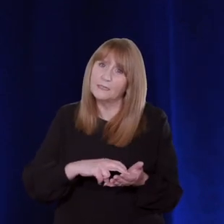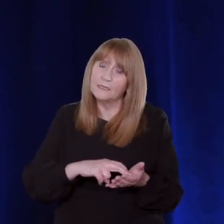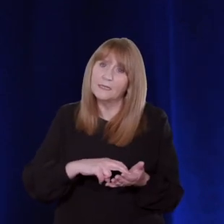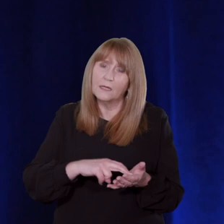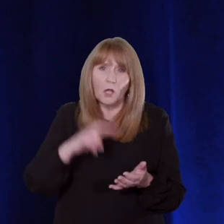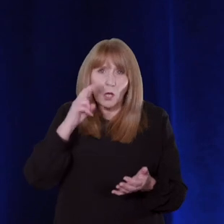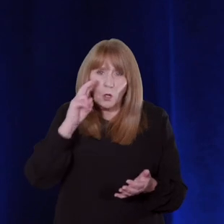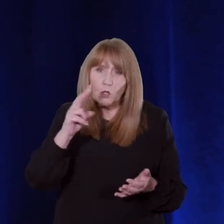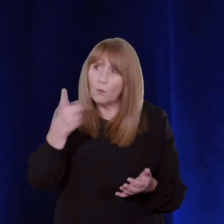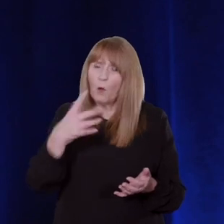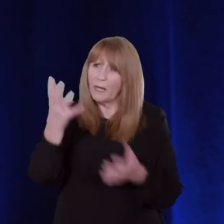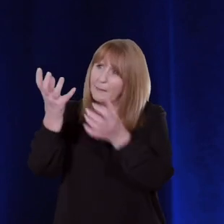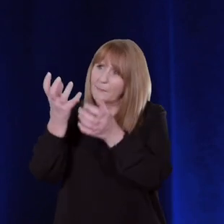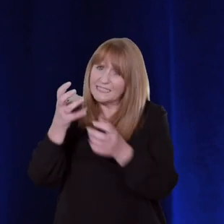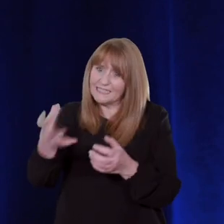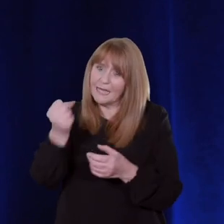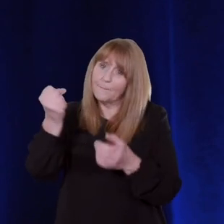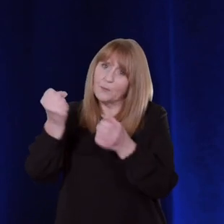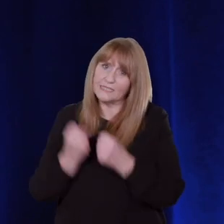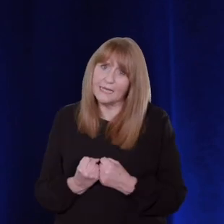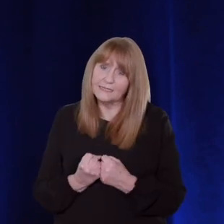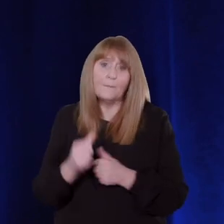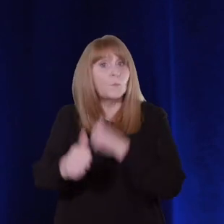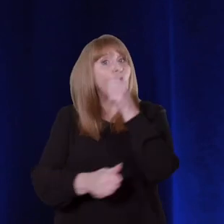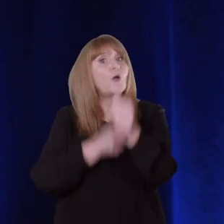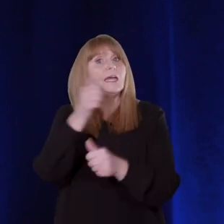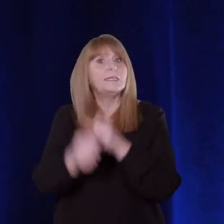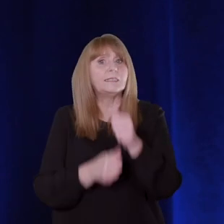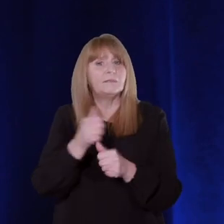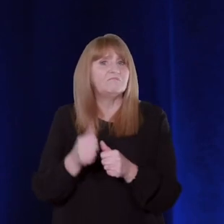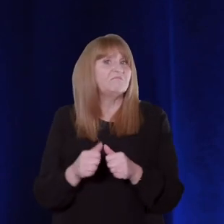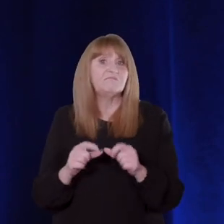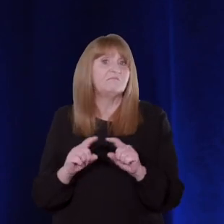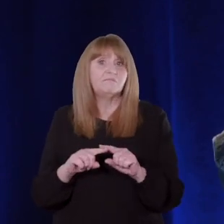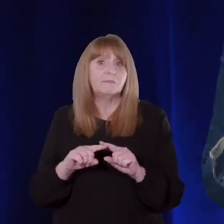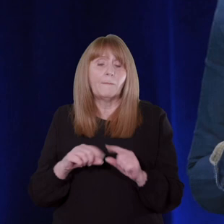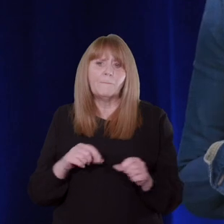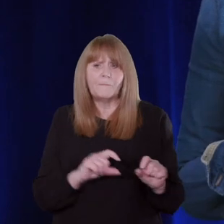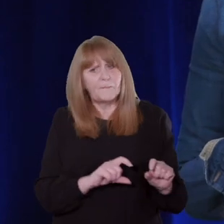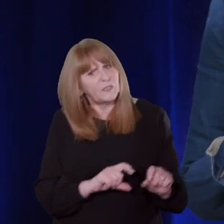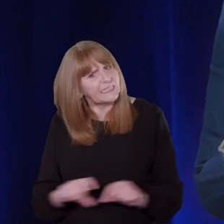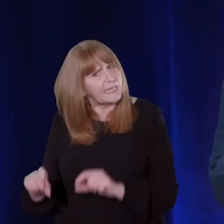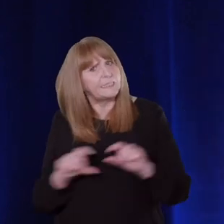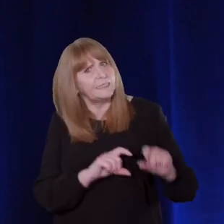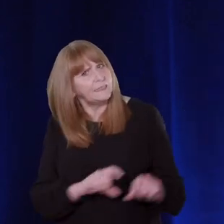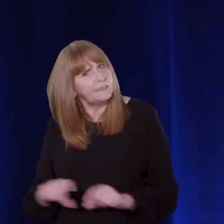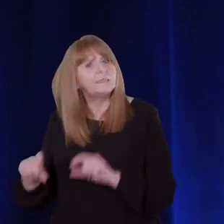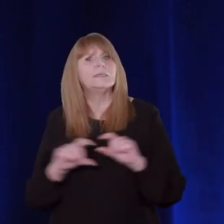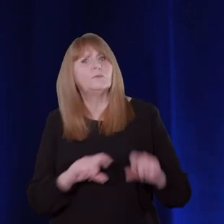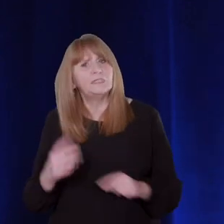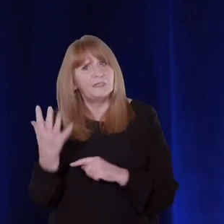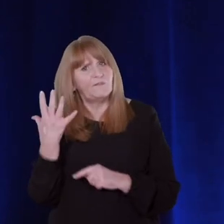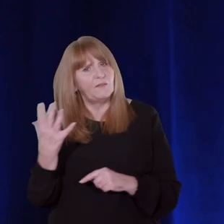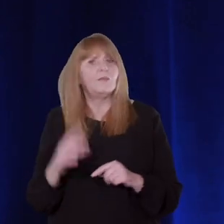what we can possess, take possession, praising, and things like that. Staying persistent, I think, was the fifth one